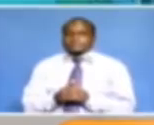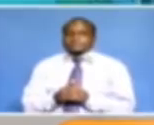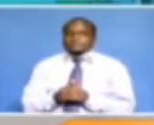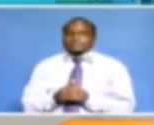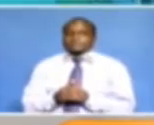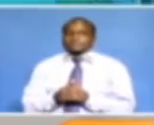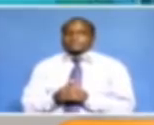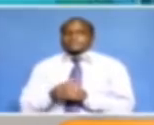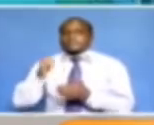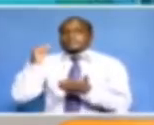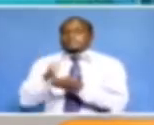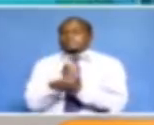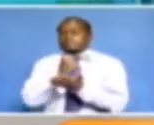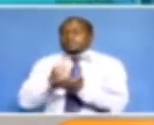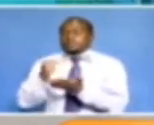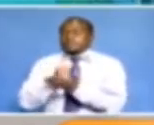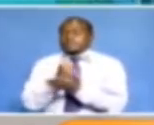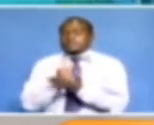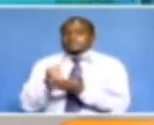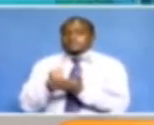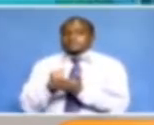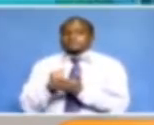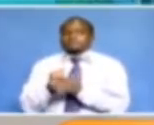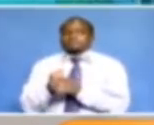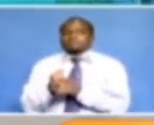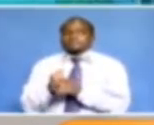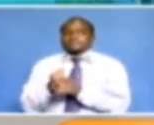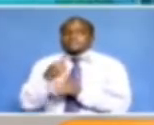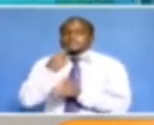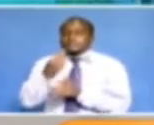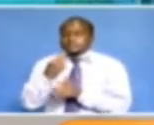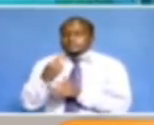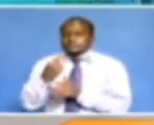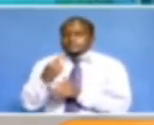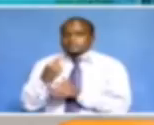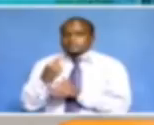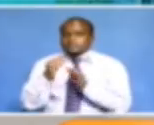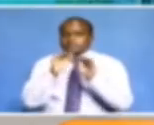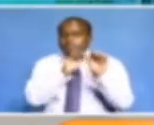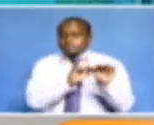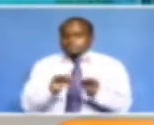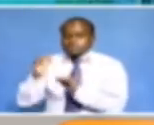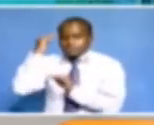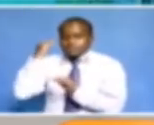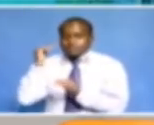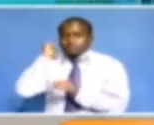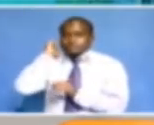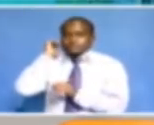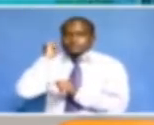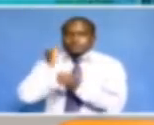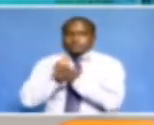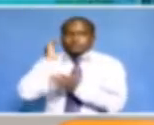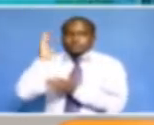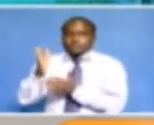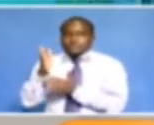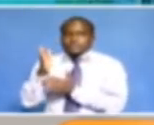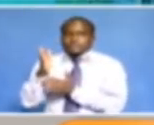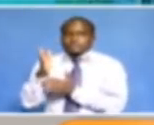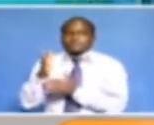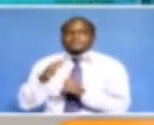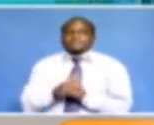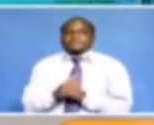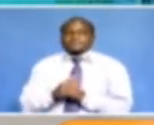Postal Corporation of Kenya, popularly known as Posta Kenya, says it will be moving its head office from the Teleposta Towers in